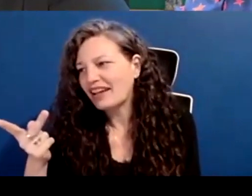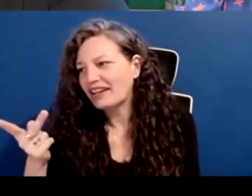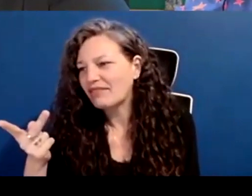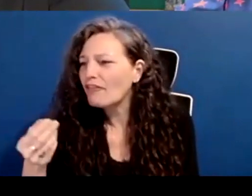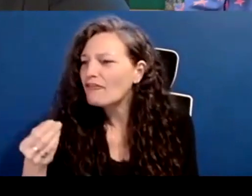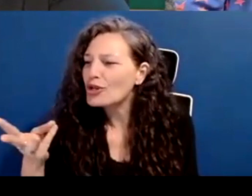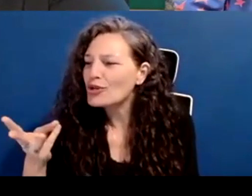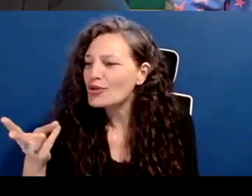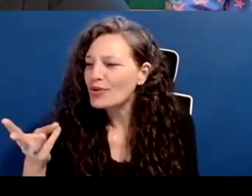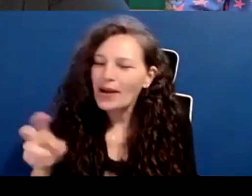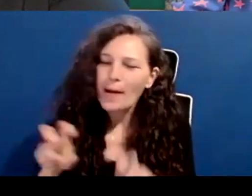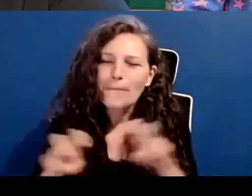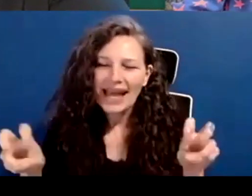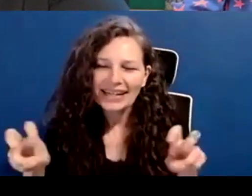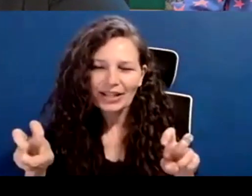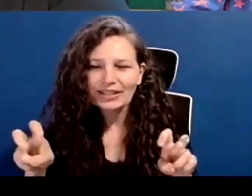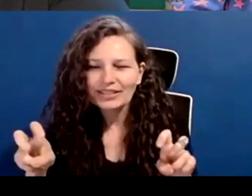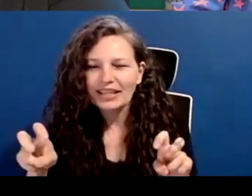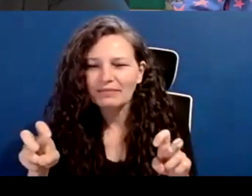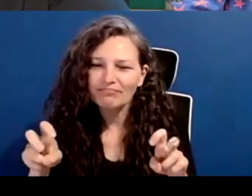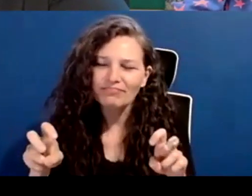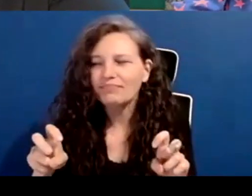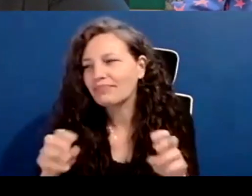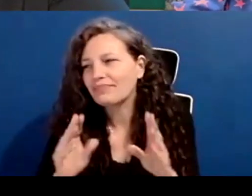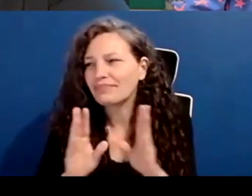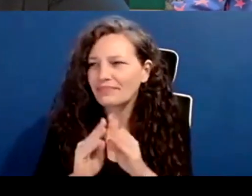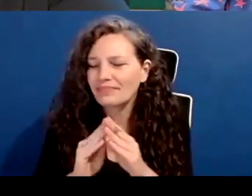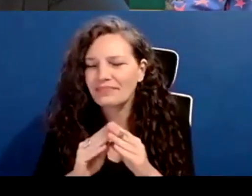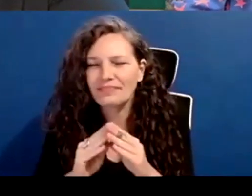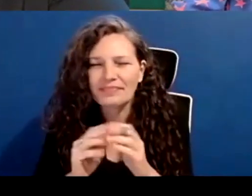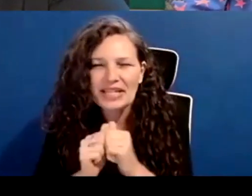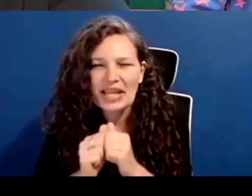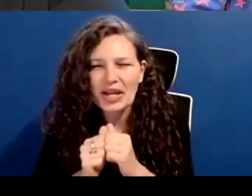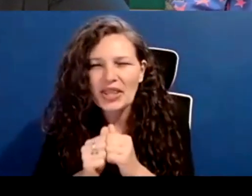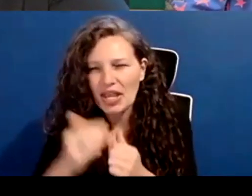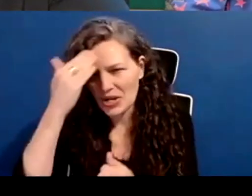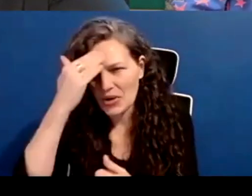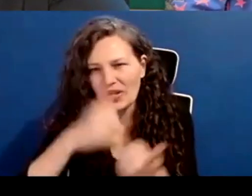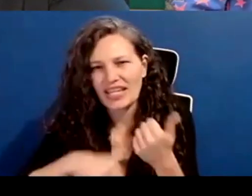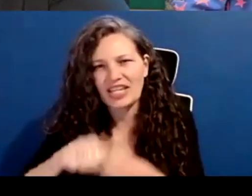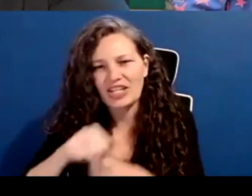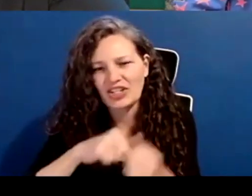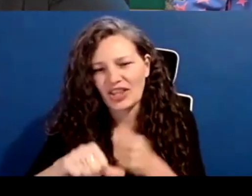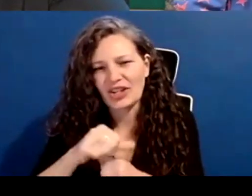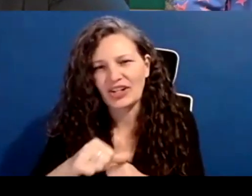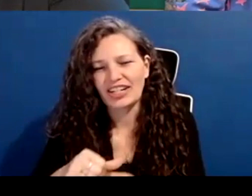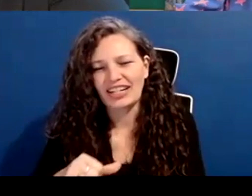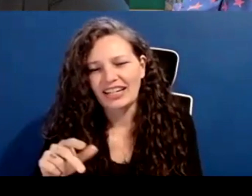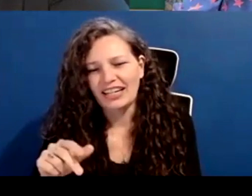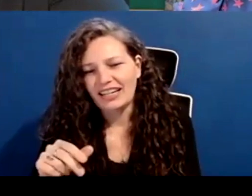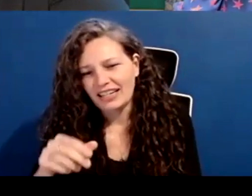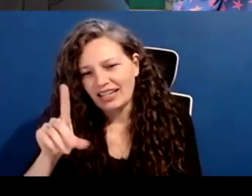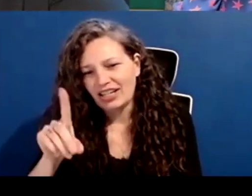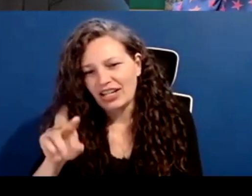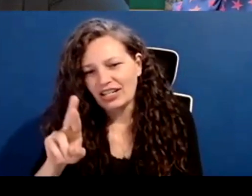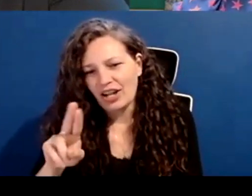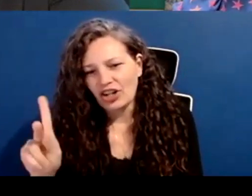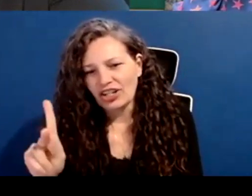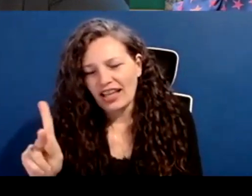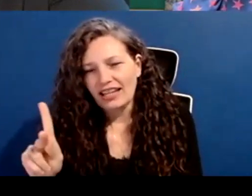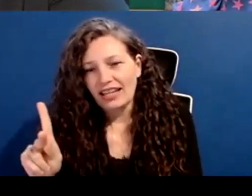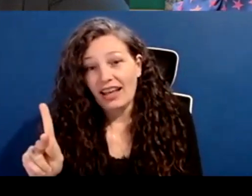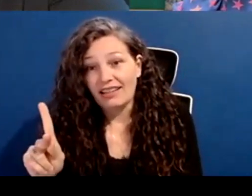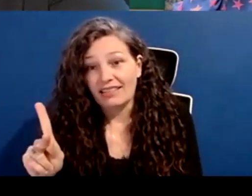Dr. Kenny has even provided an awesome review of Dr. Hardwick's work. So Angela and I will be offering